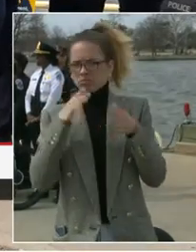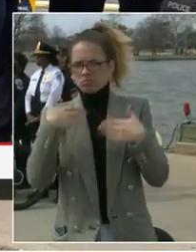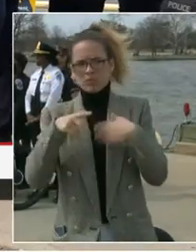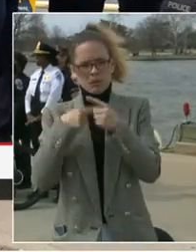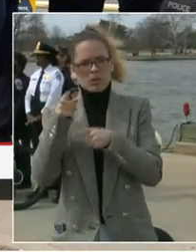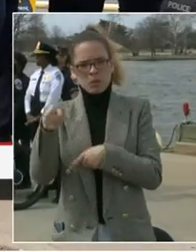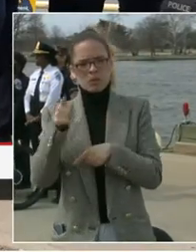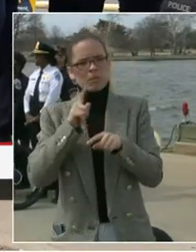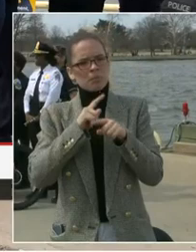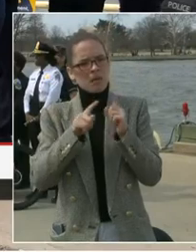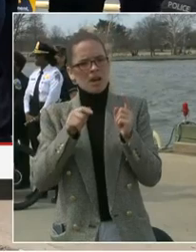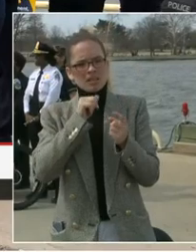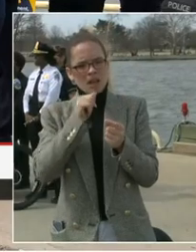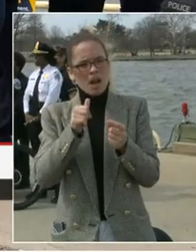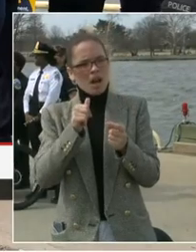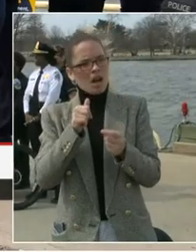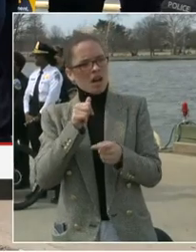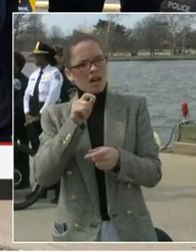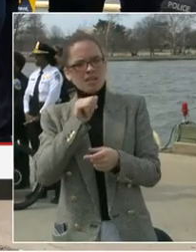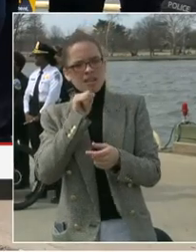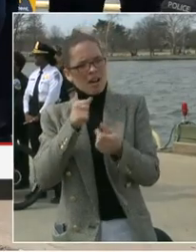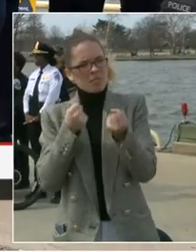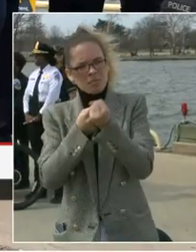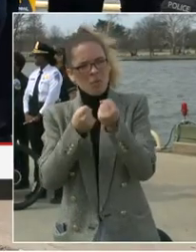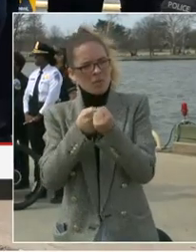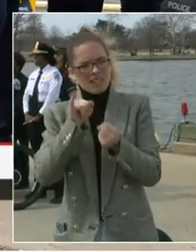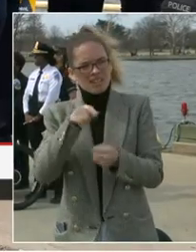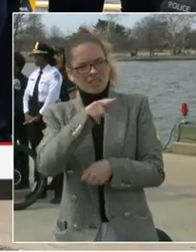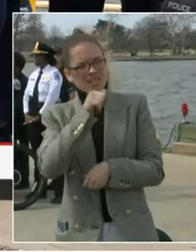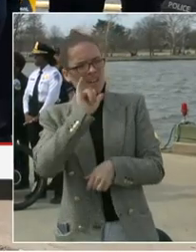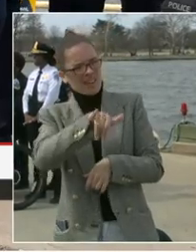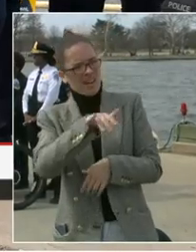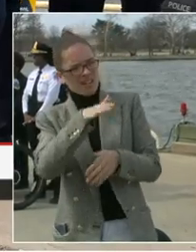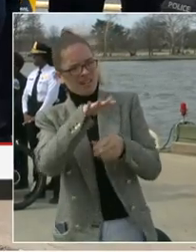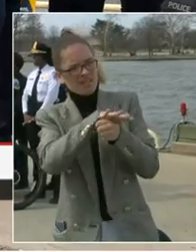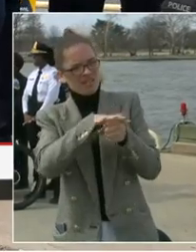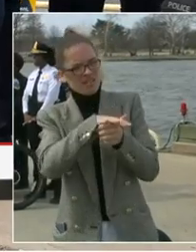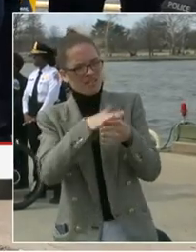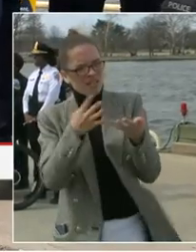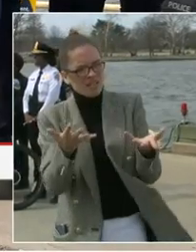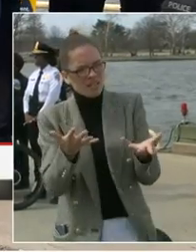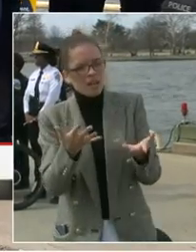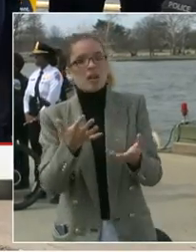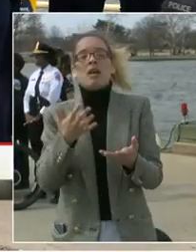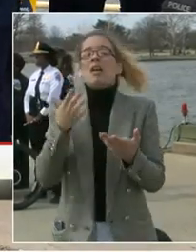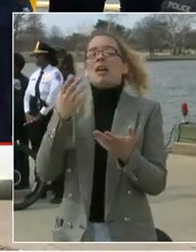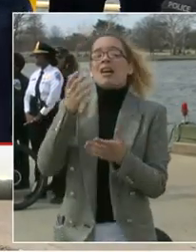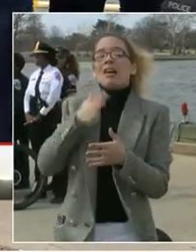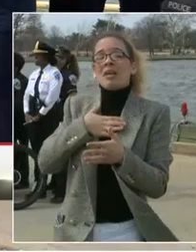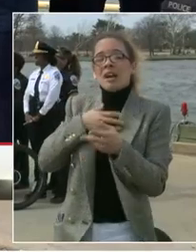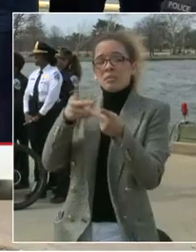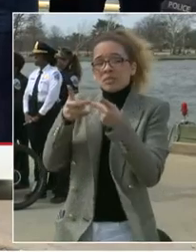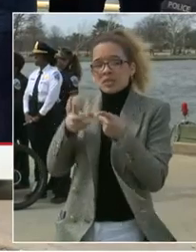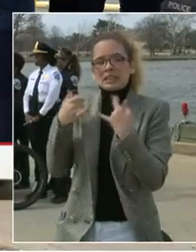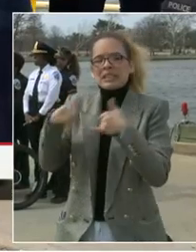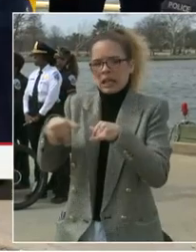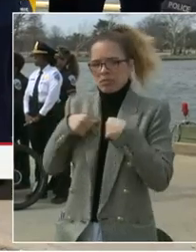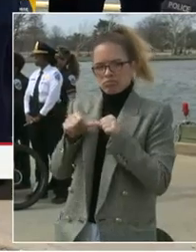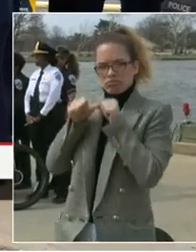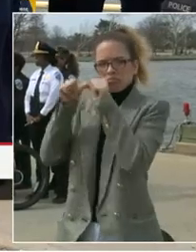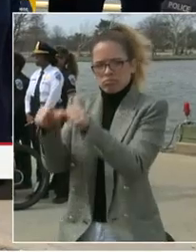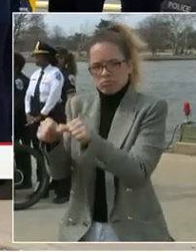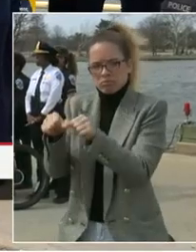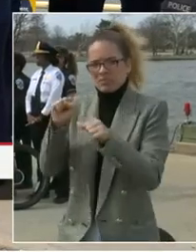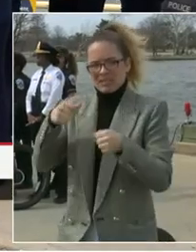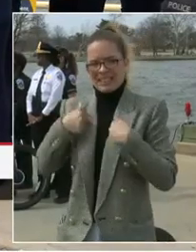for more police. Why not? Well, my call is going to remain what it is, because that's what I'm hearing as I